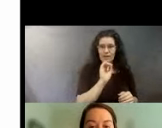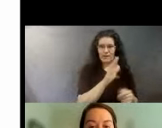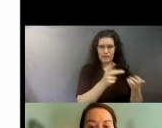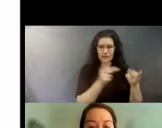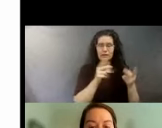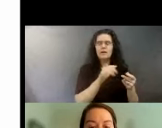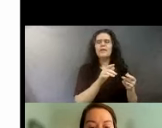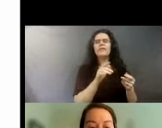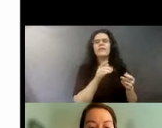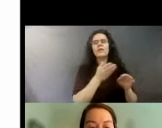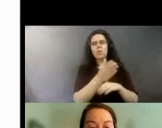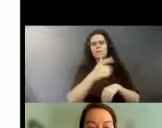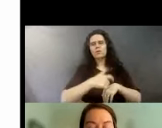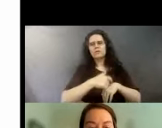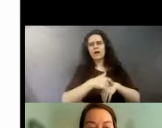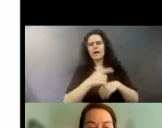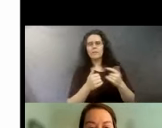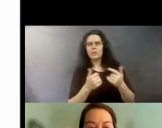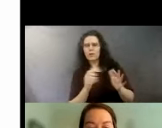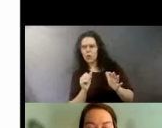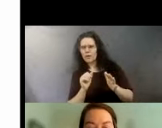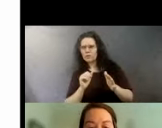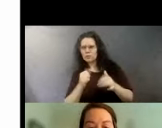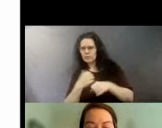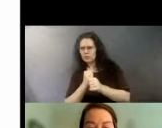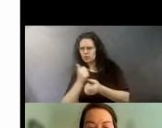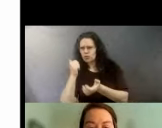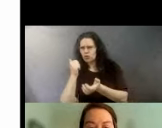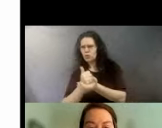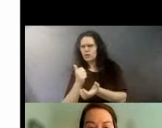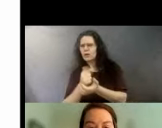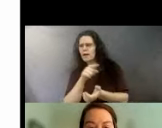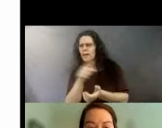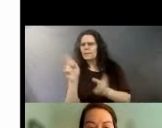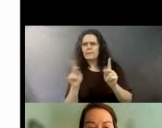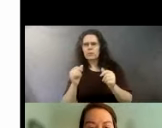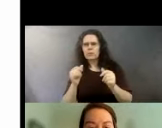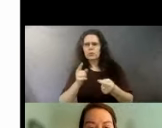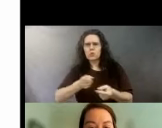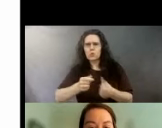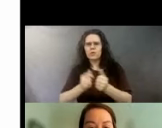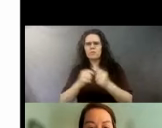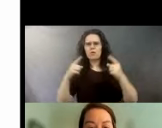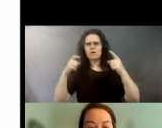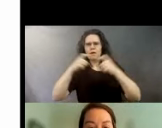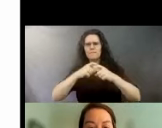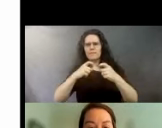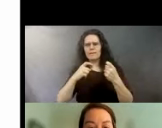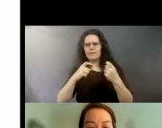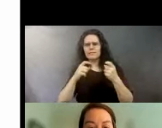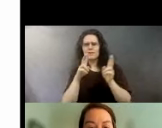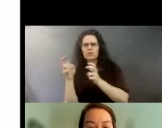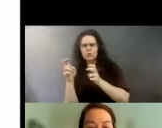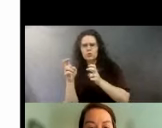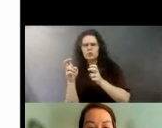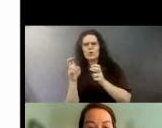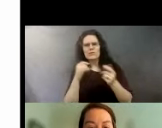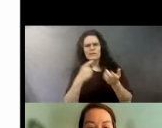who had more complex issues. And so, because of that, we decided to start going into people's homes